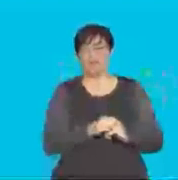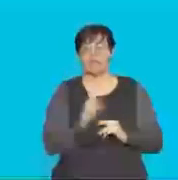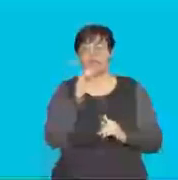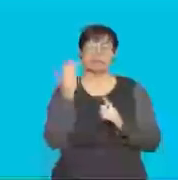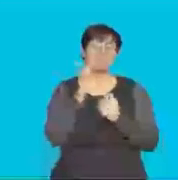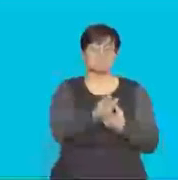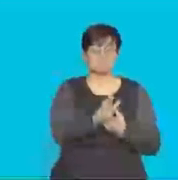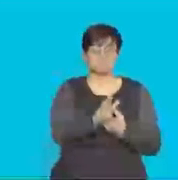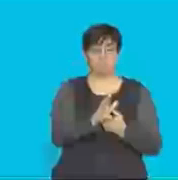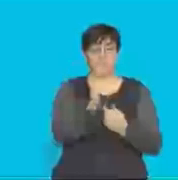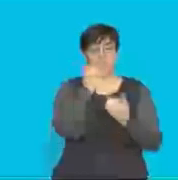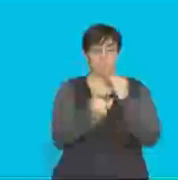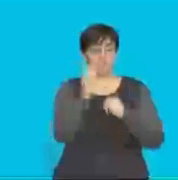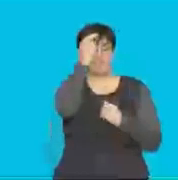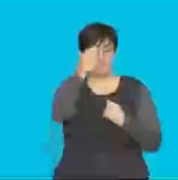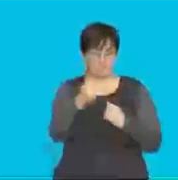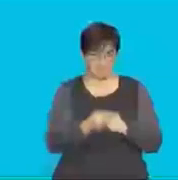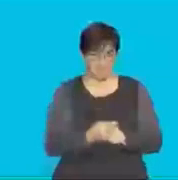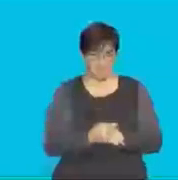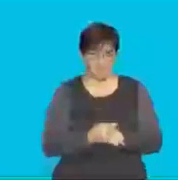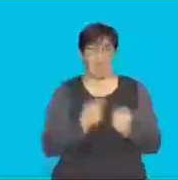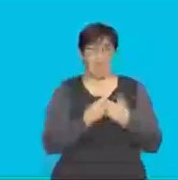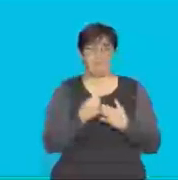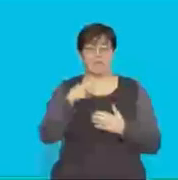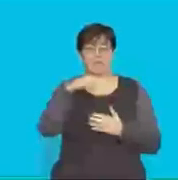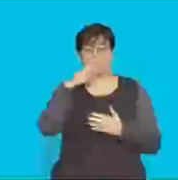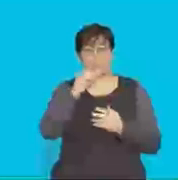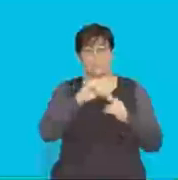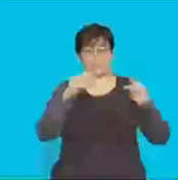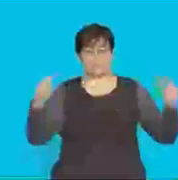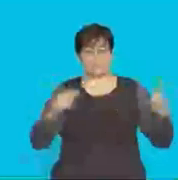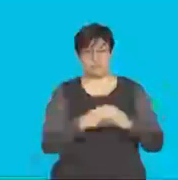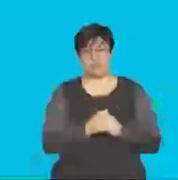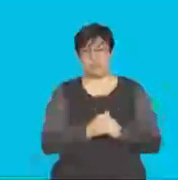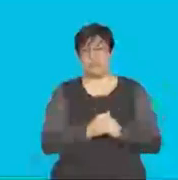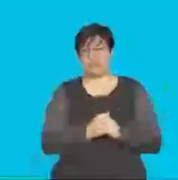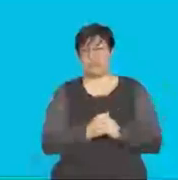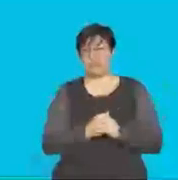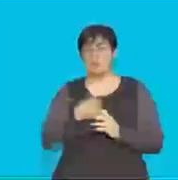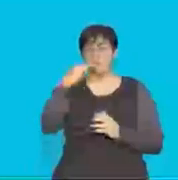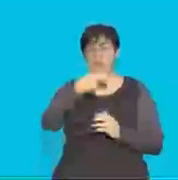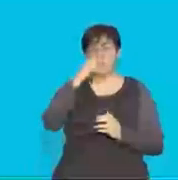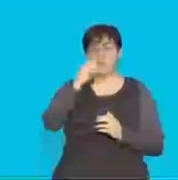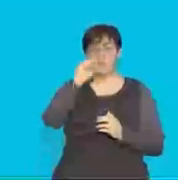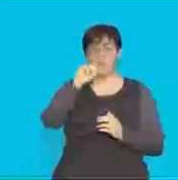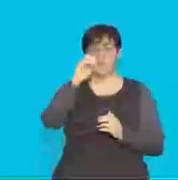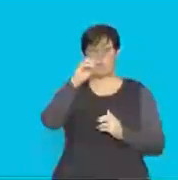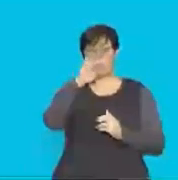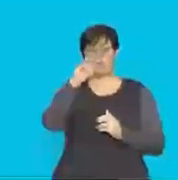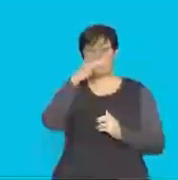I've illustrated these individuals that have genotypes that are homozygous recessive, as well